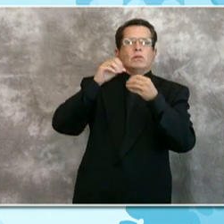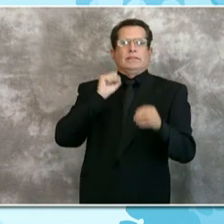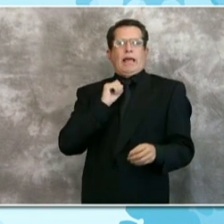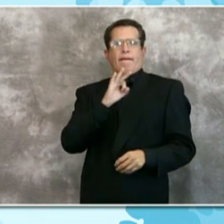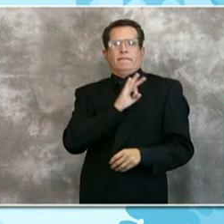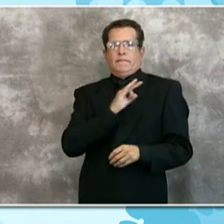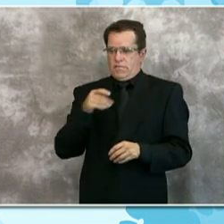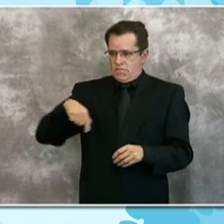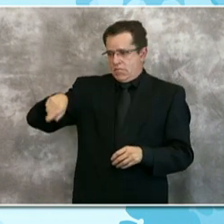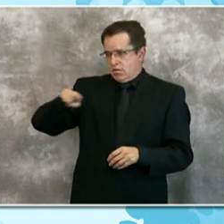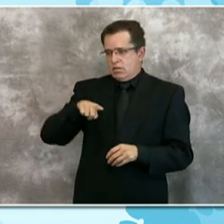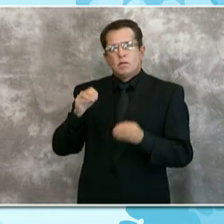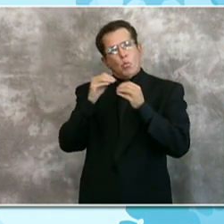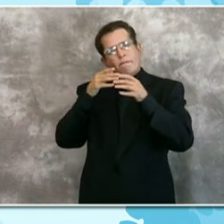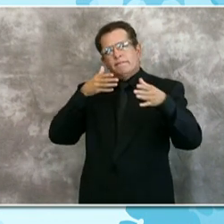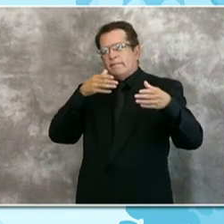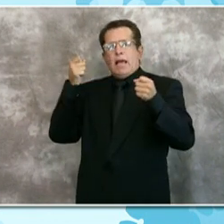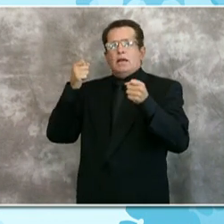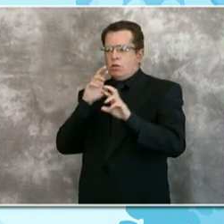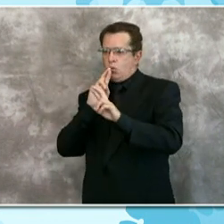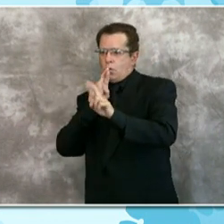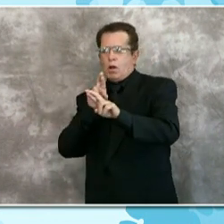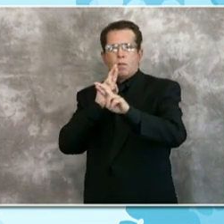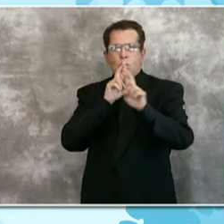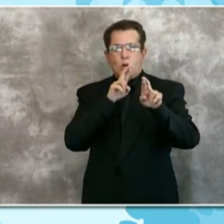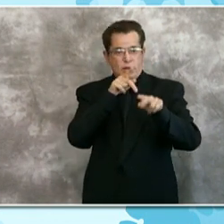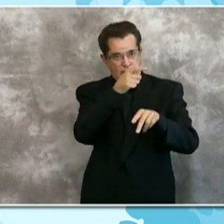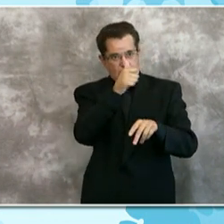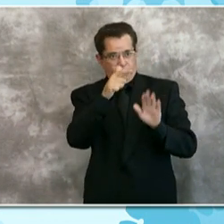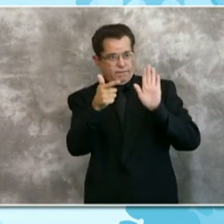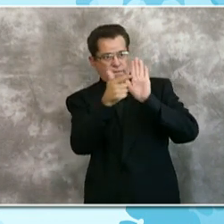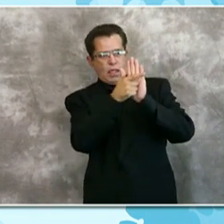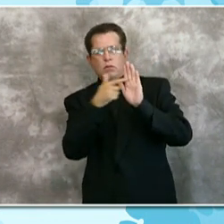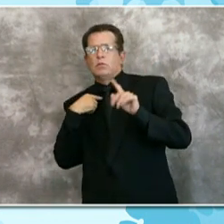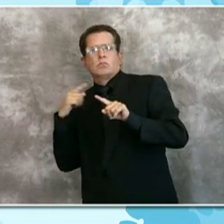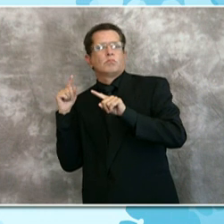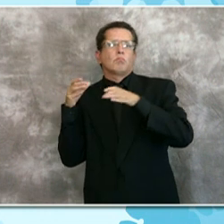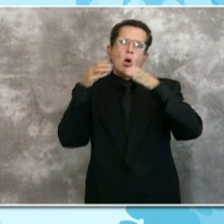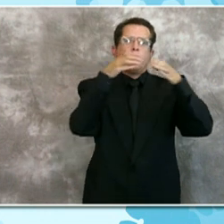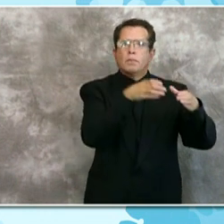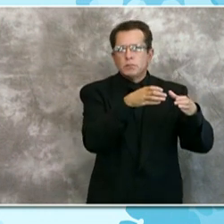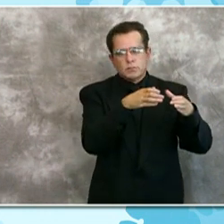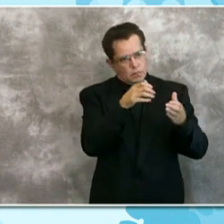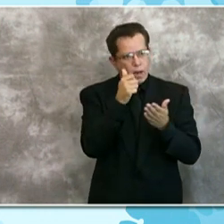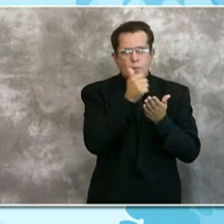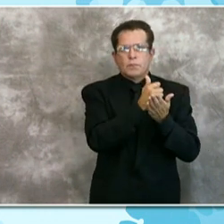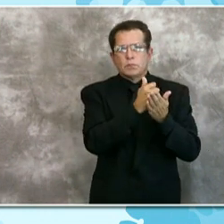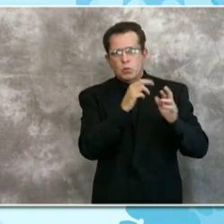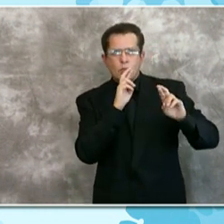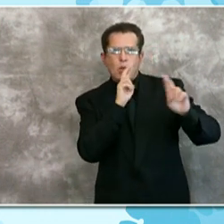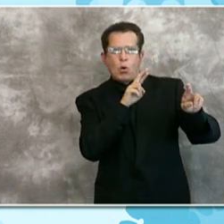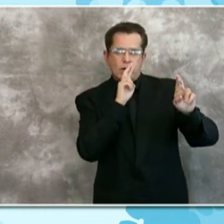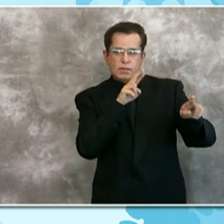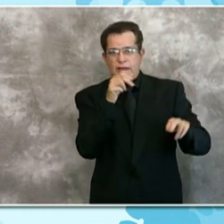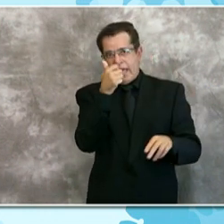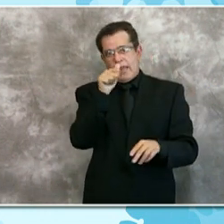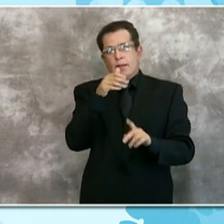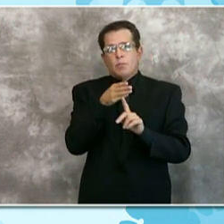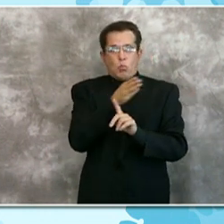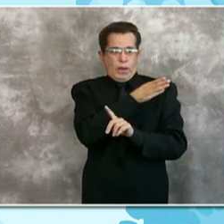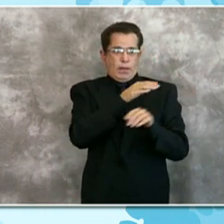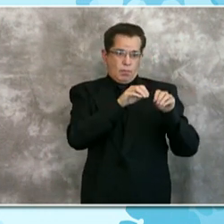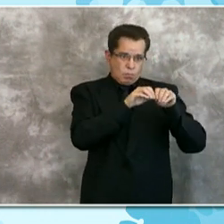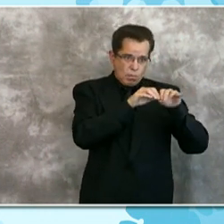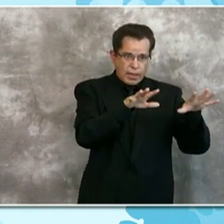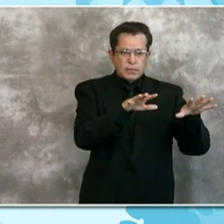our ability to respond to those egregious cases, those willful, blatant violations surrounding outbreaks, pre-outbreak assessments, along